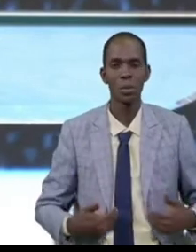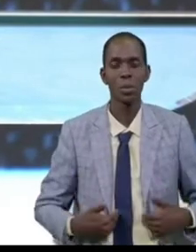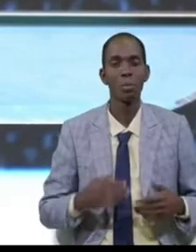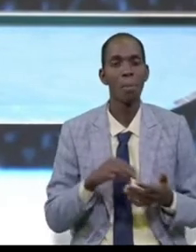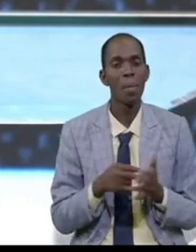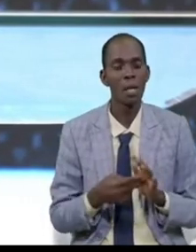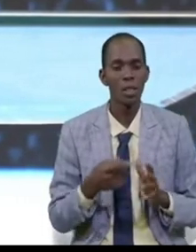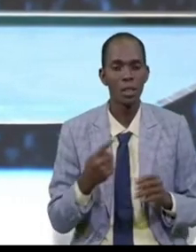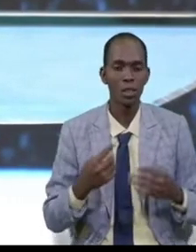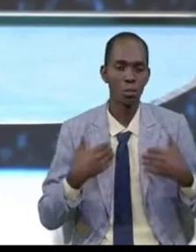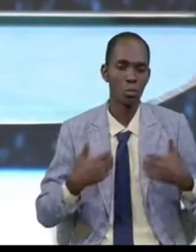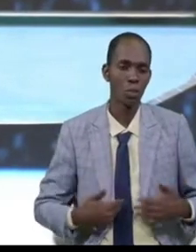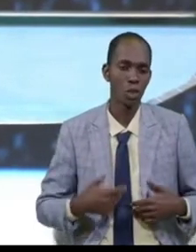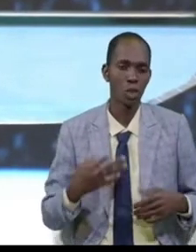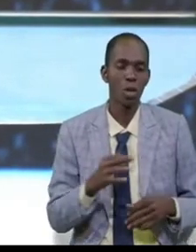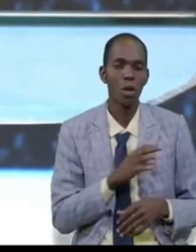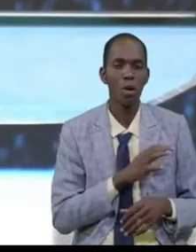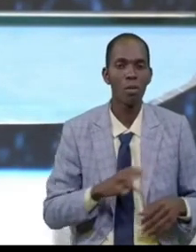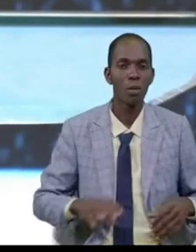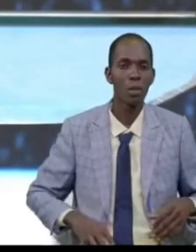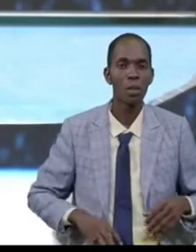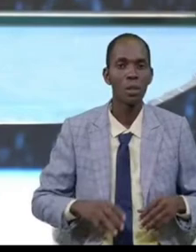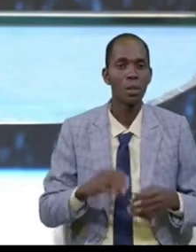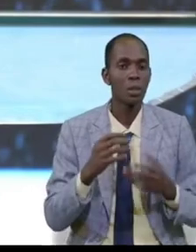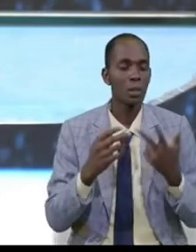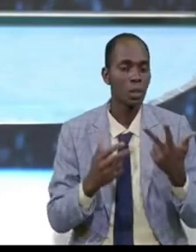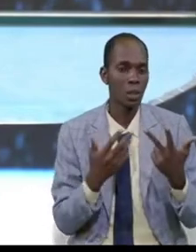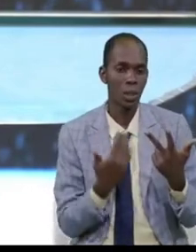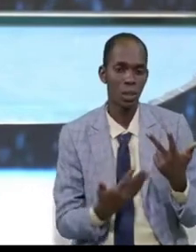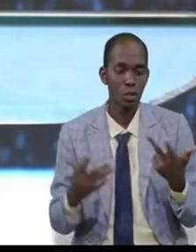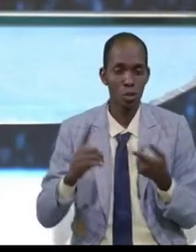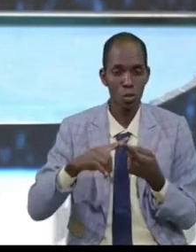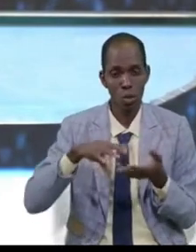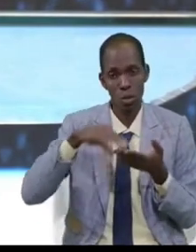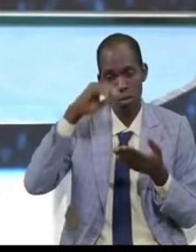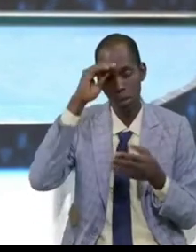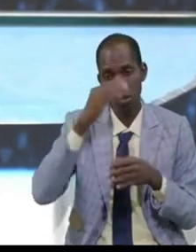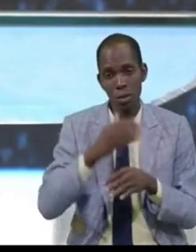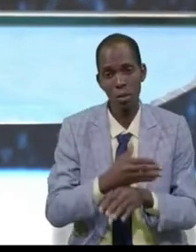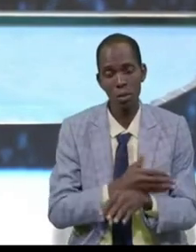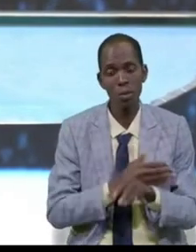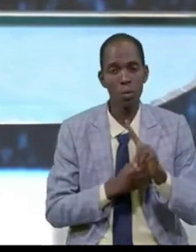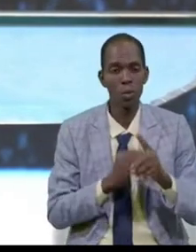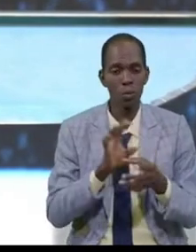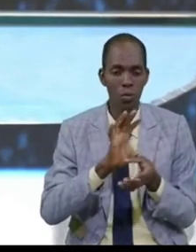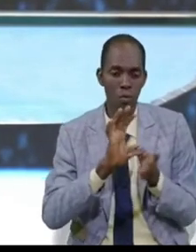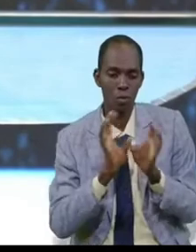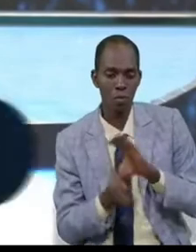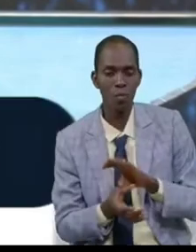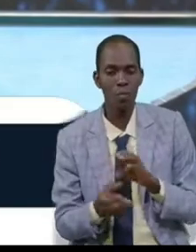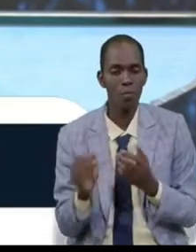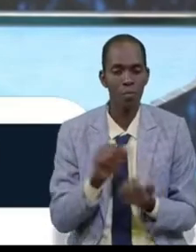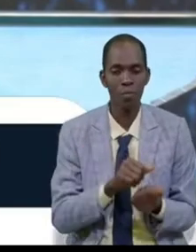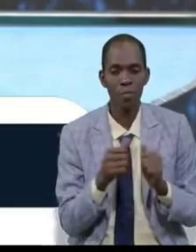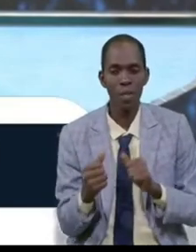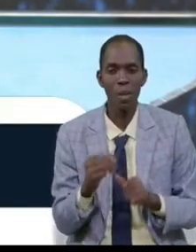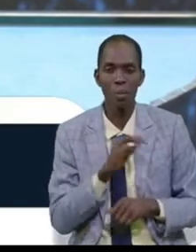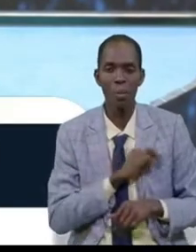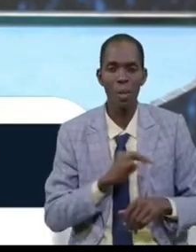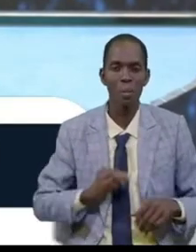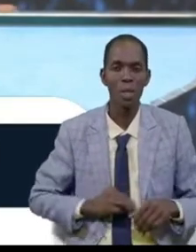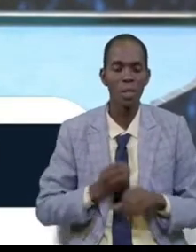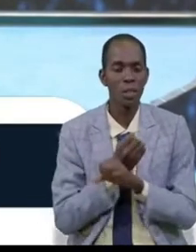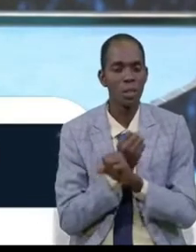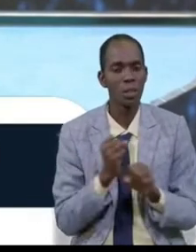of Christ. Three things we're looking at here. Number one, converted, baptized members saved by